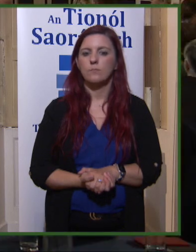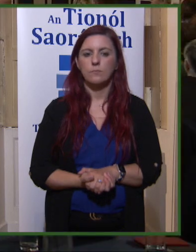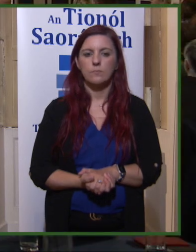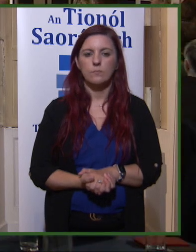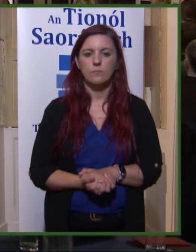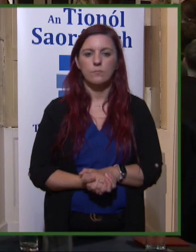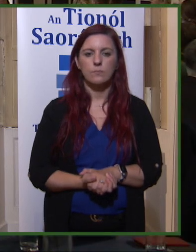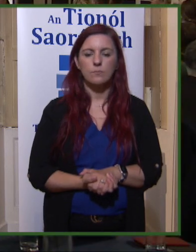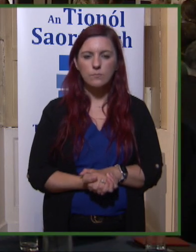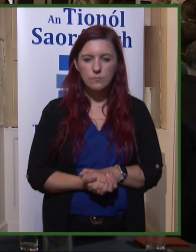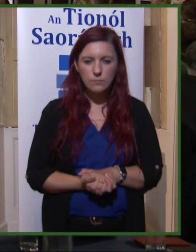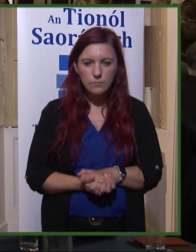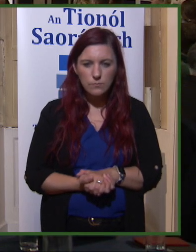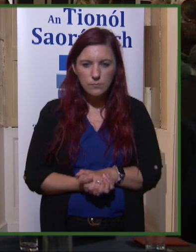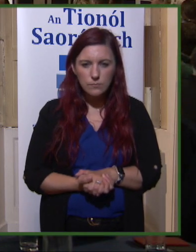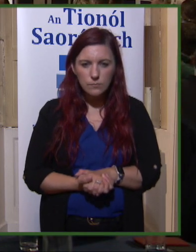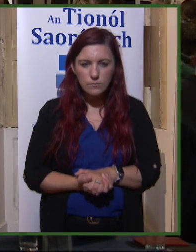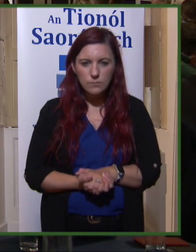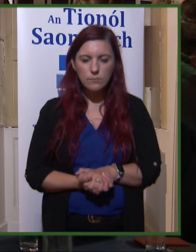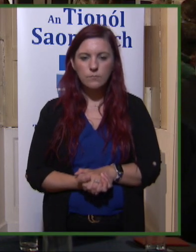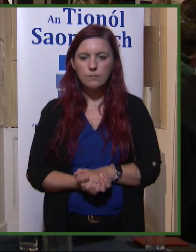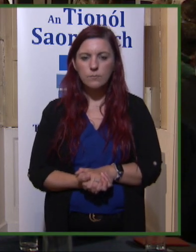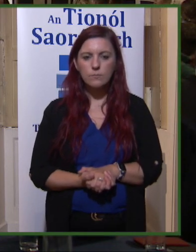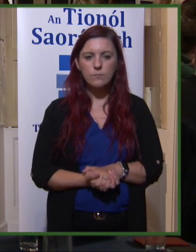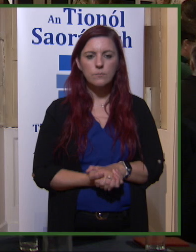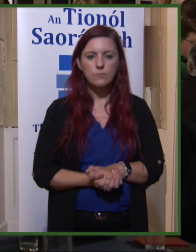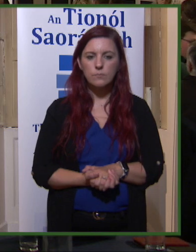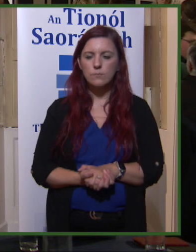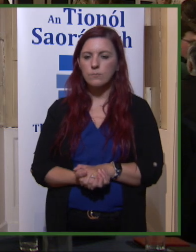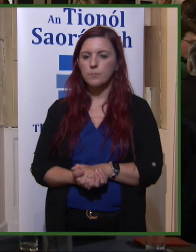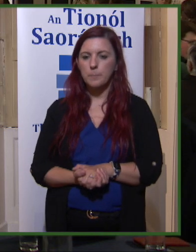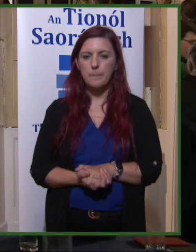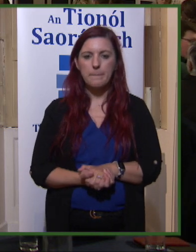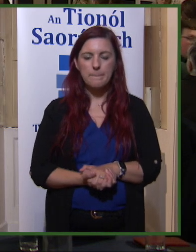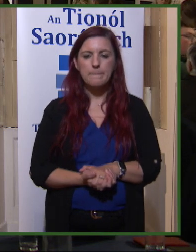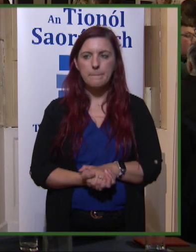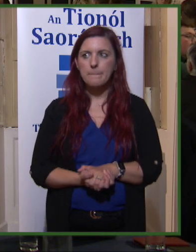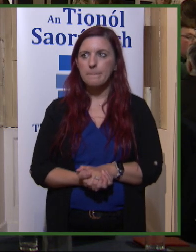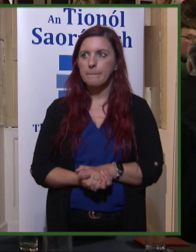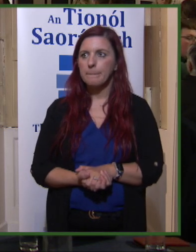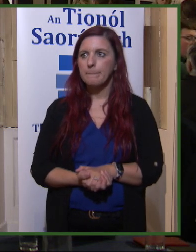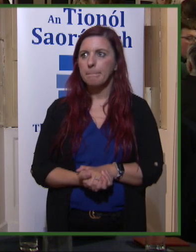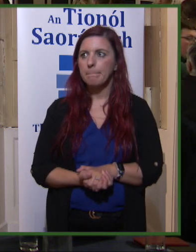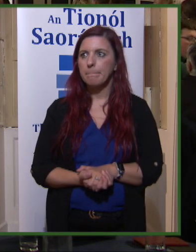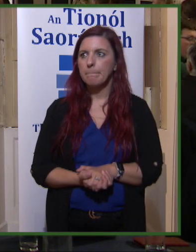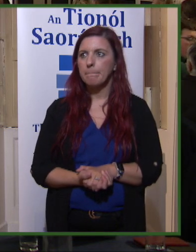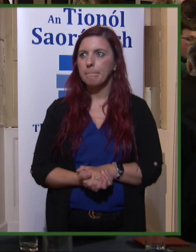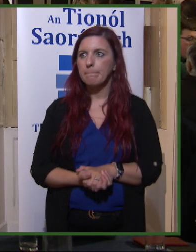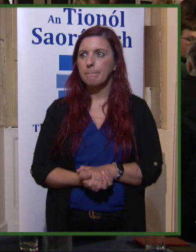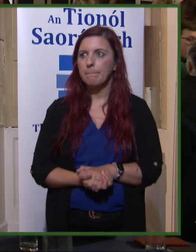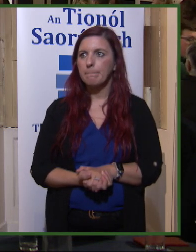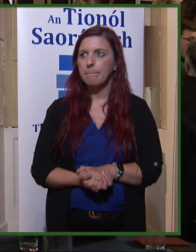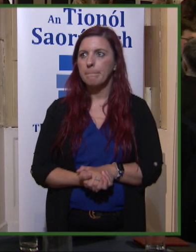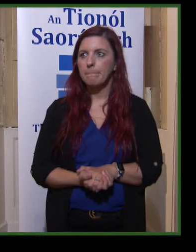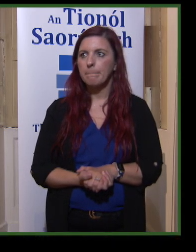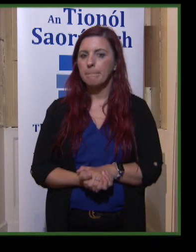Thanks. And if you have, can that be zoomed in, if any way?